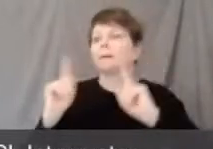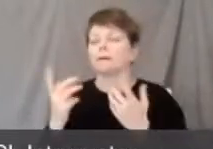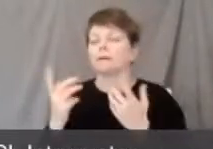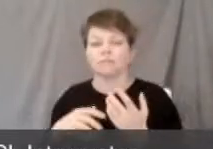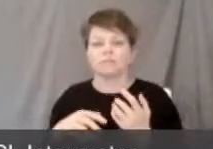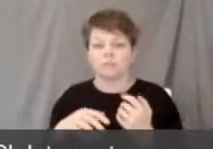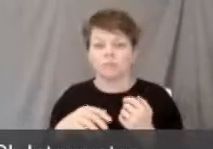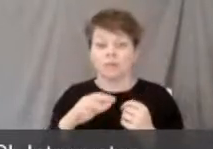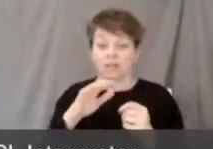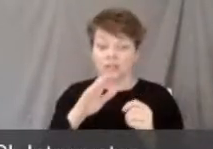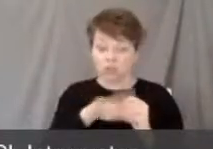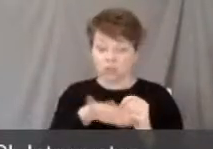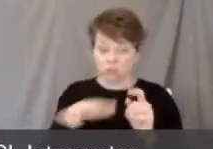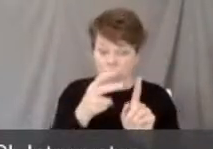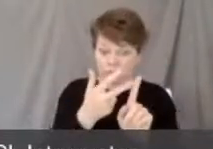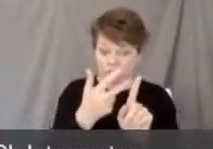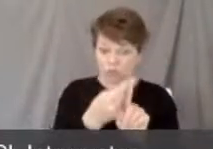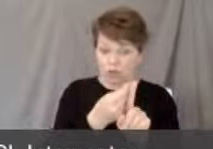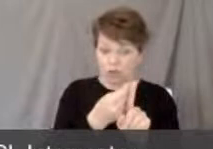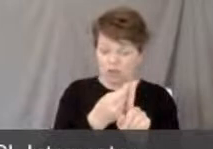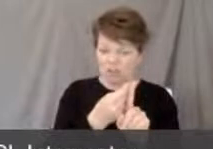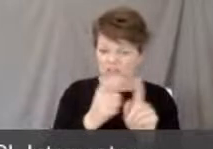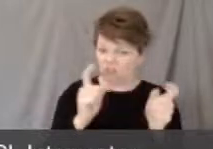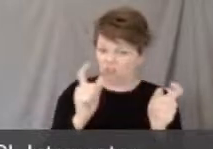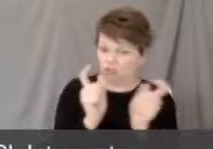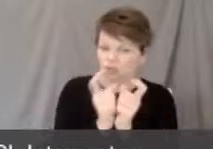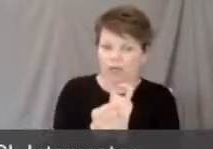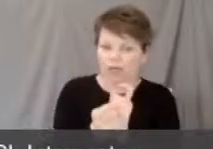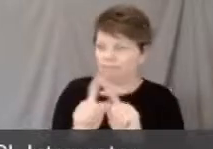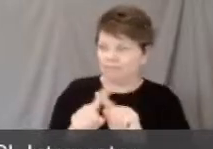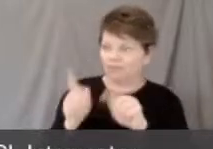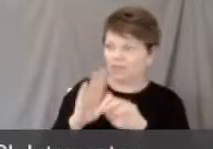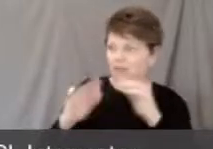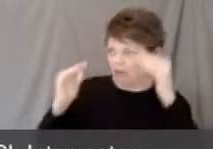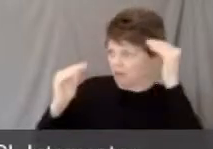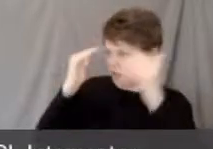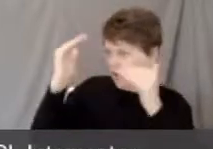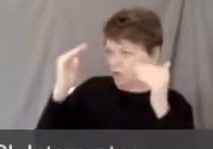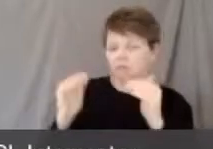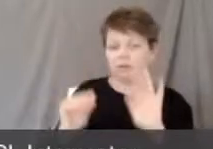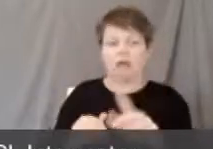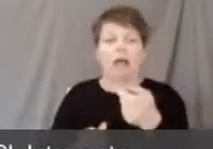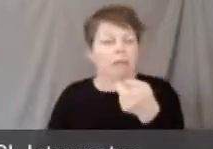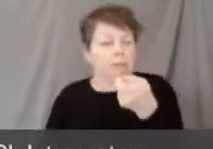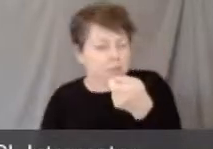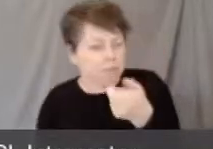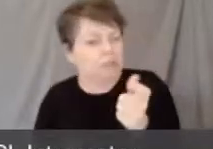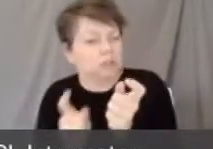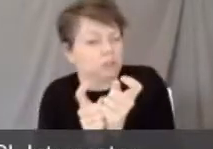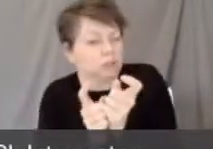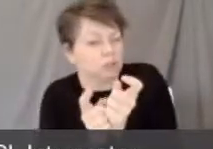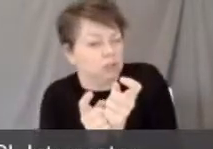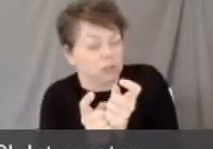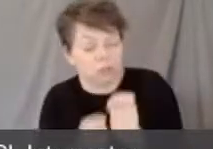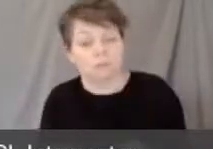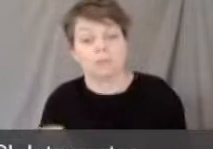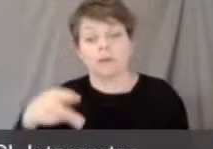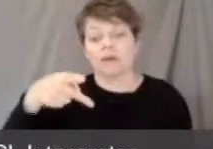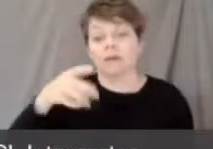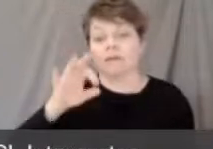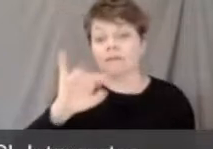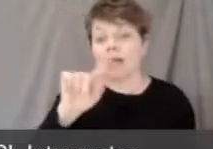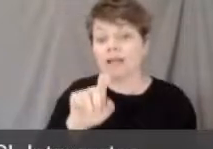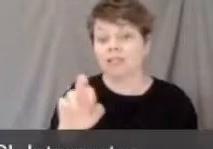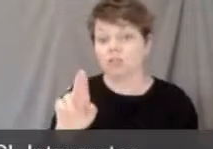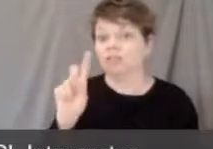a different, has this vaccine been changed than the other vaccines? And it has been slightly. Pfizer requested and was